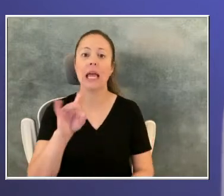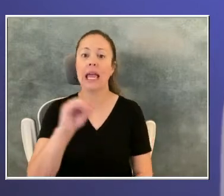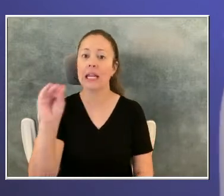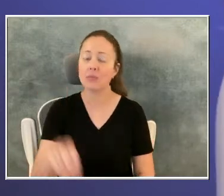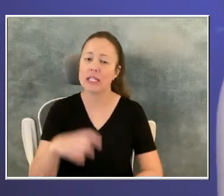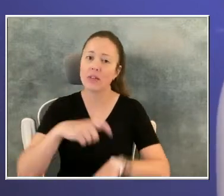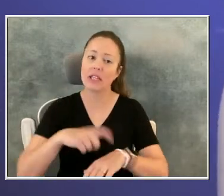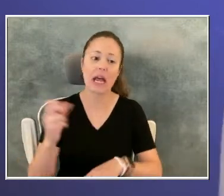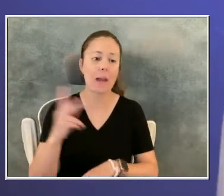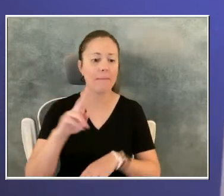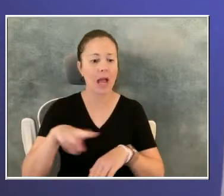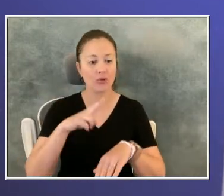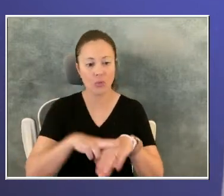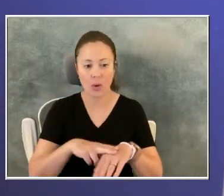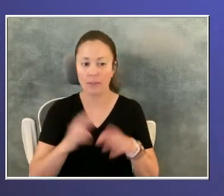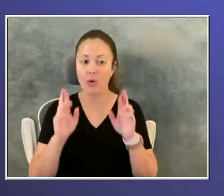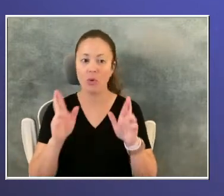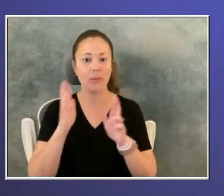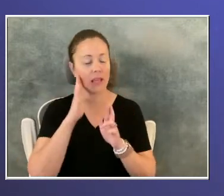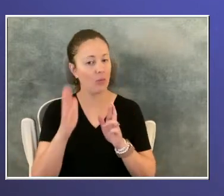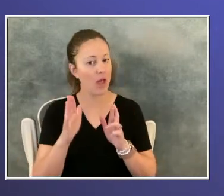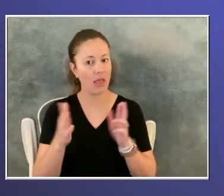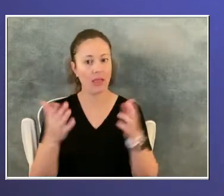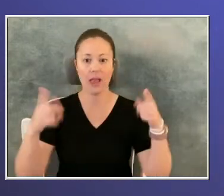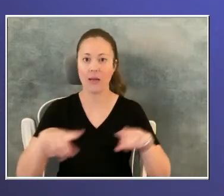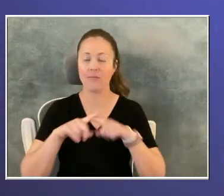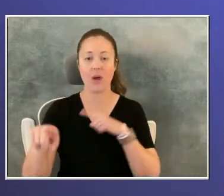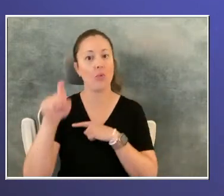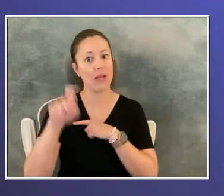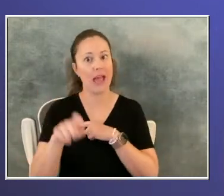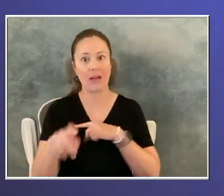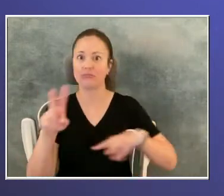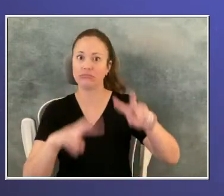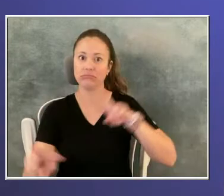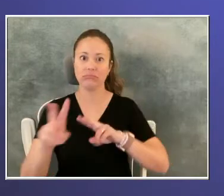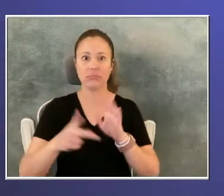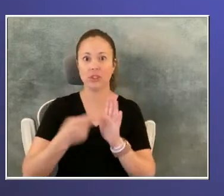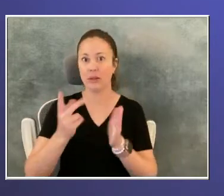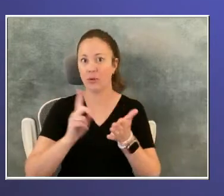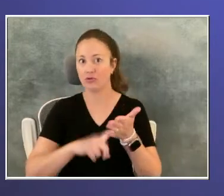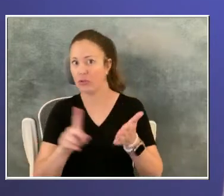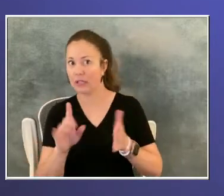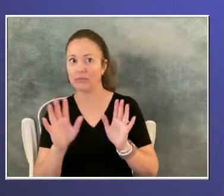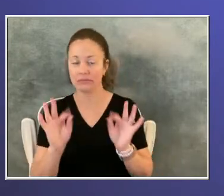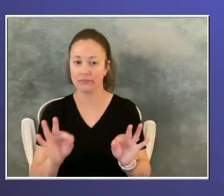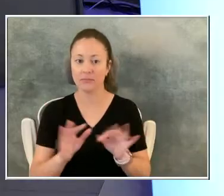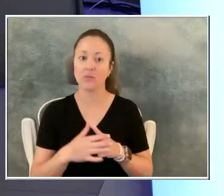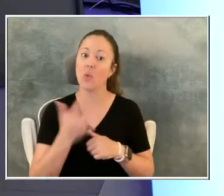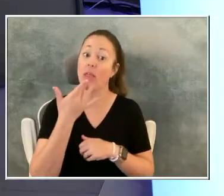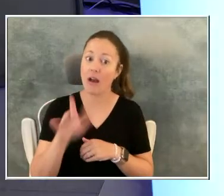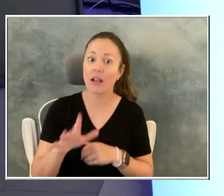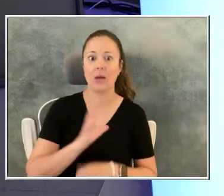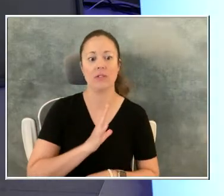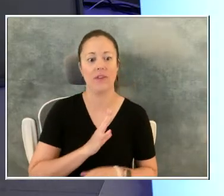fine, so hopefully that'll be the case, but we have to get in there and double check it, and so luckily it was fine. Okay, suspicious, that's always a scary